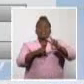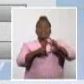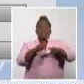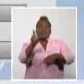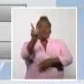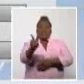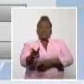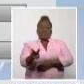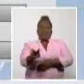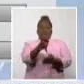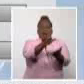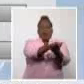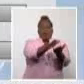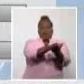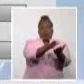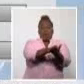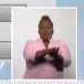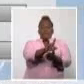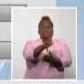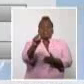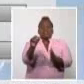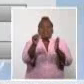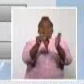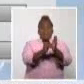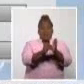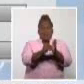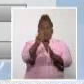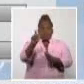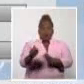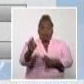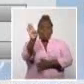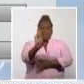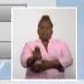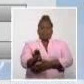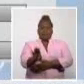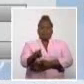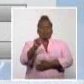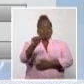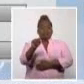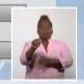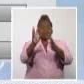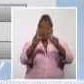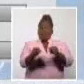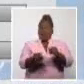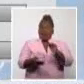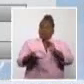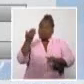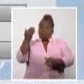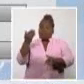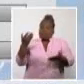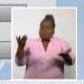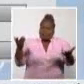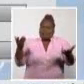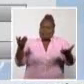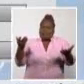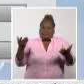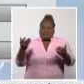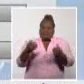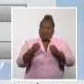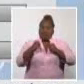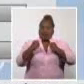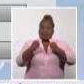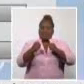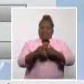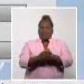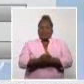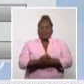Brazil already had around 100,000 confirmed cases, which is a very alarming figure.